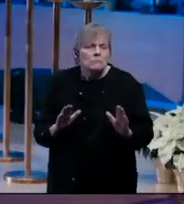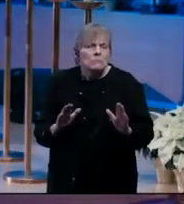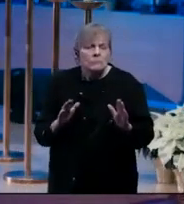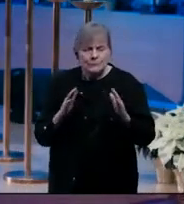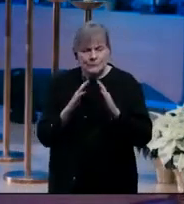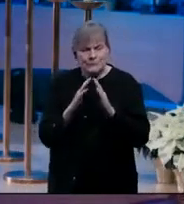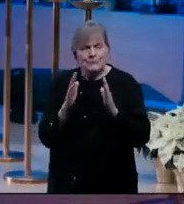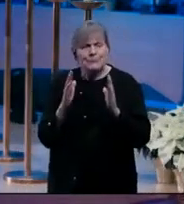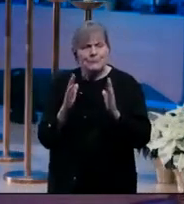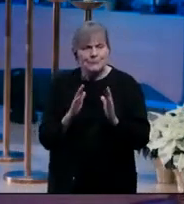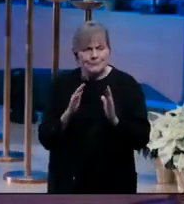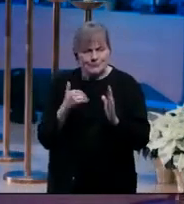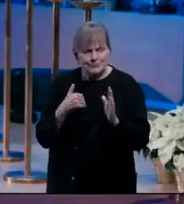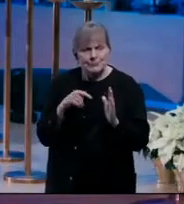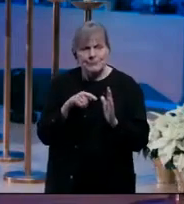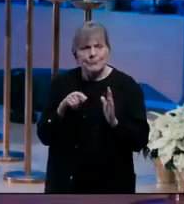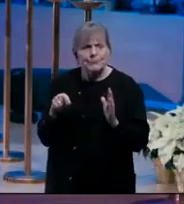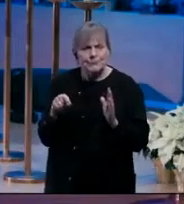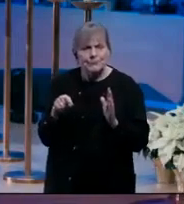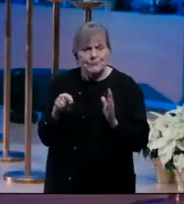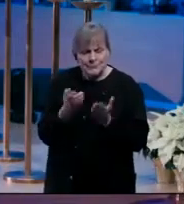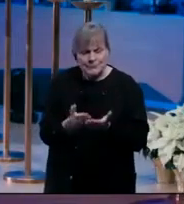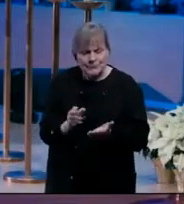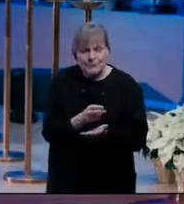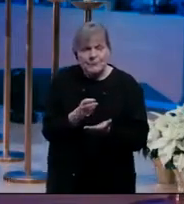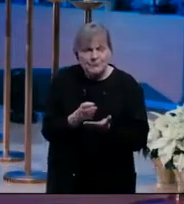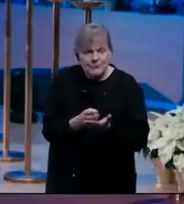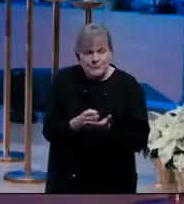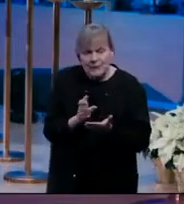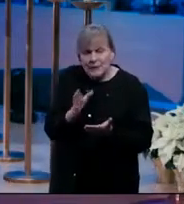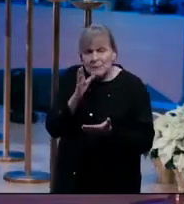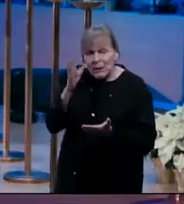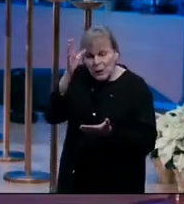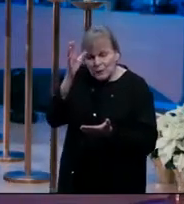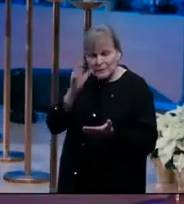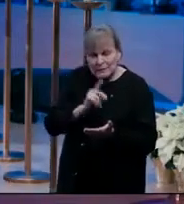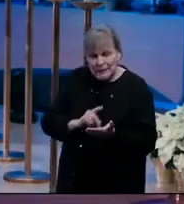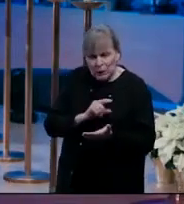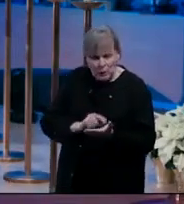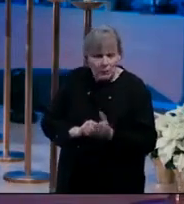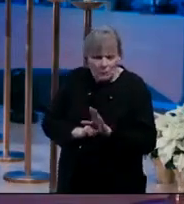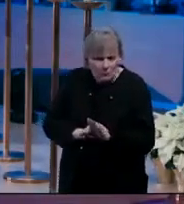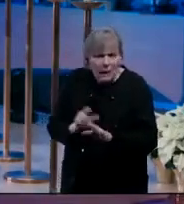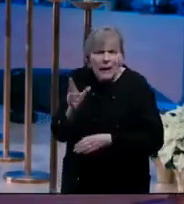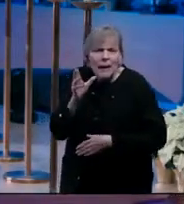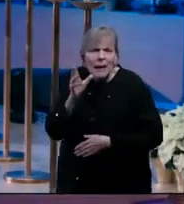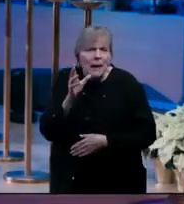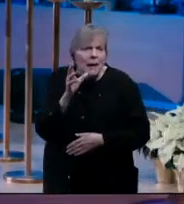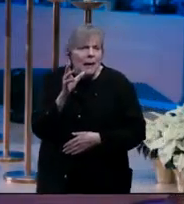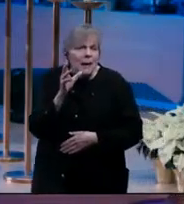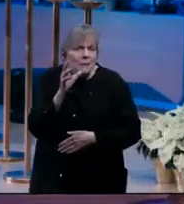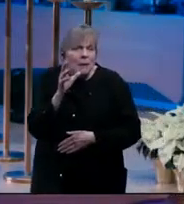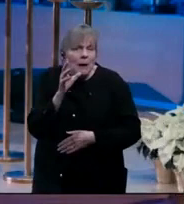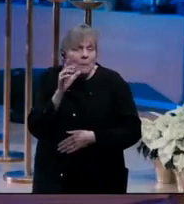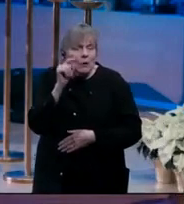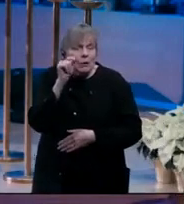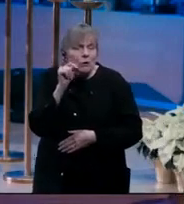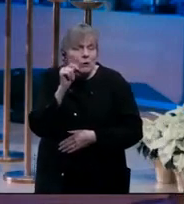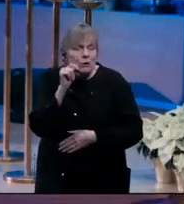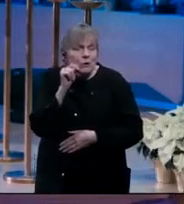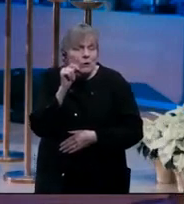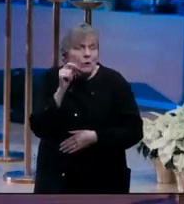into a manger. His parents were not royalty. Instead, his mom was a Hebrew teenage